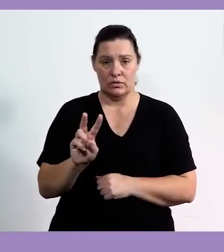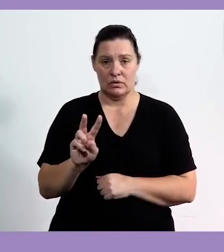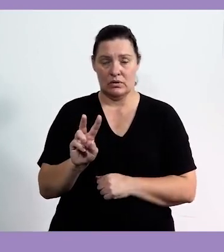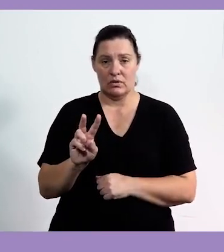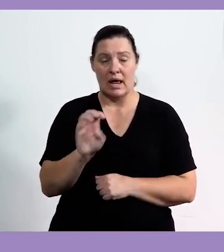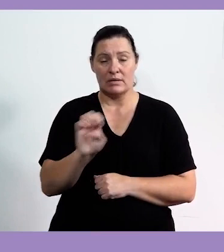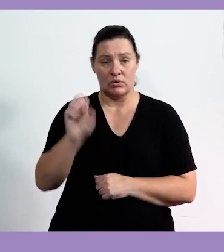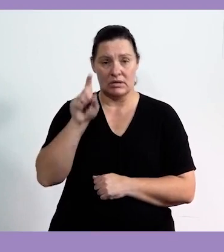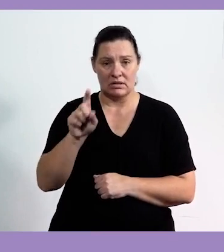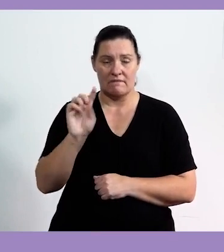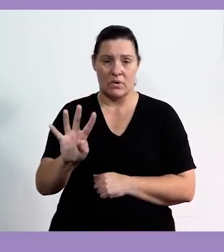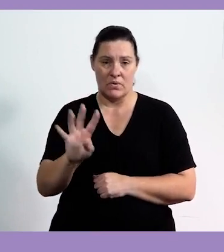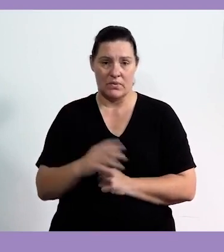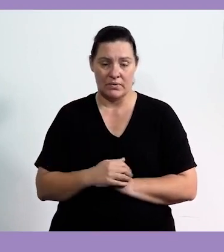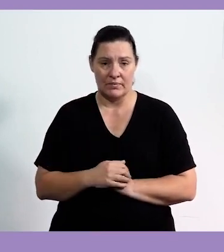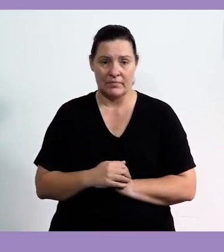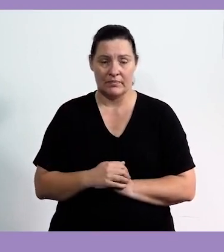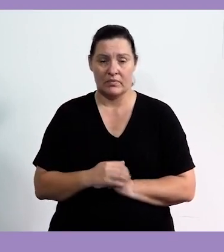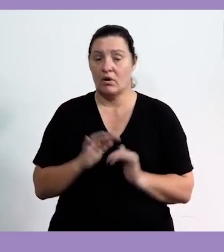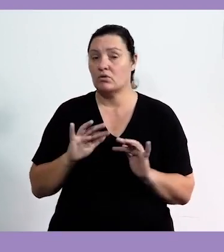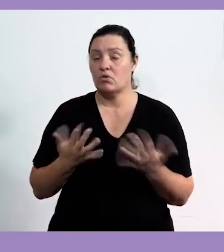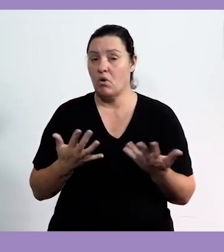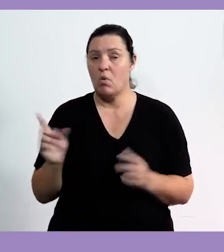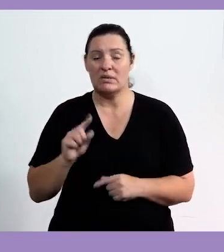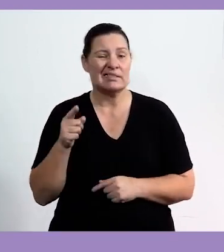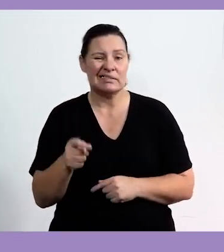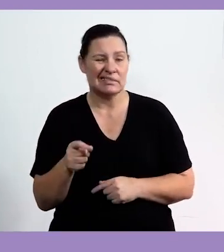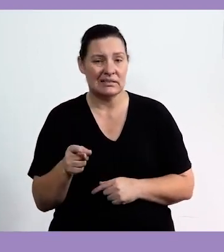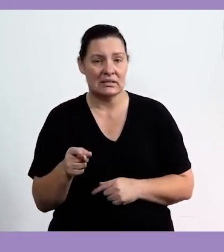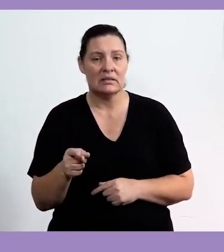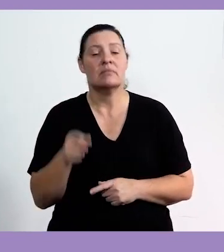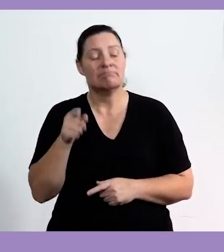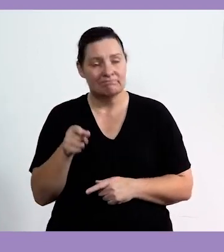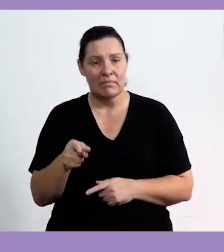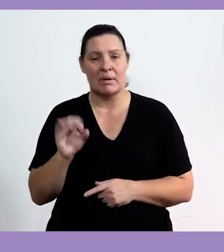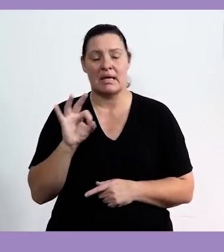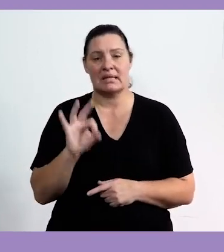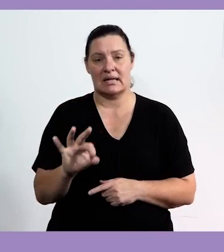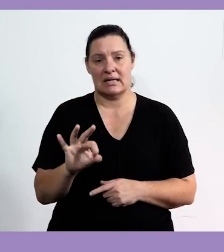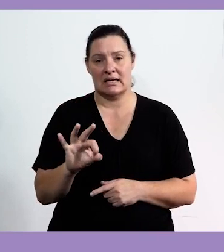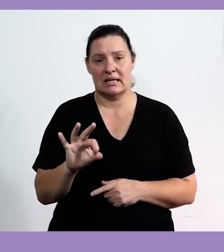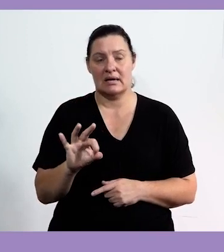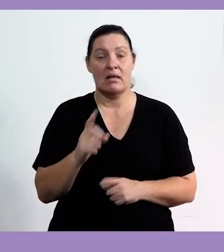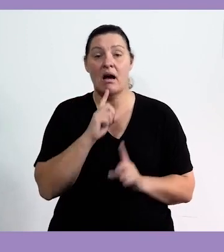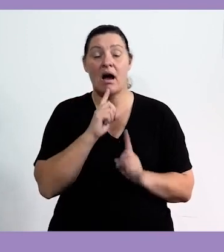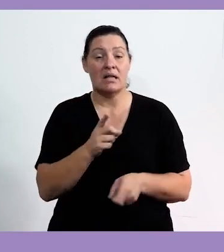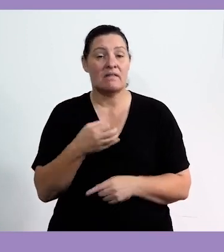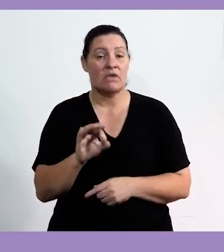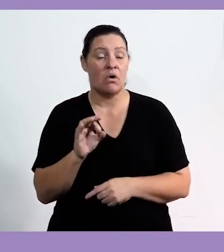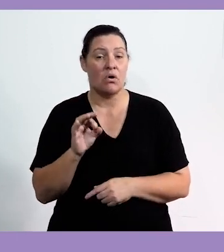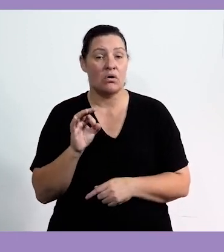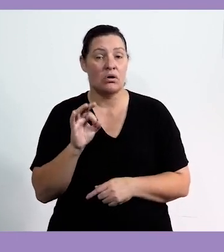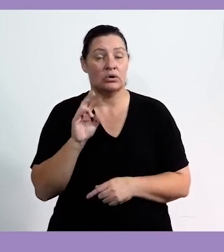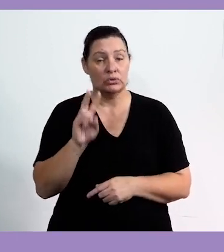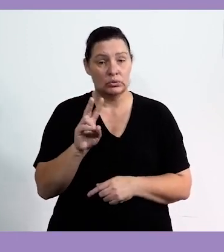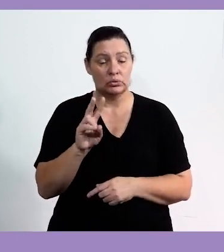2 to the exponent 4. So what will that become? That will be 3. And do you know what the answer